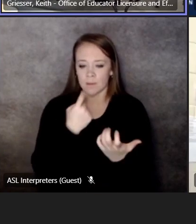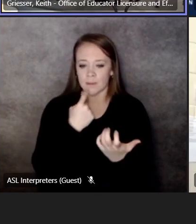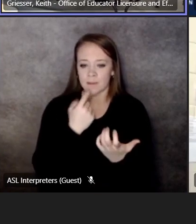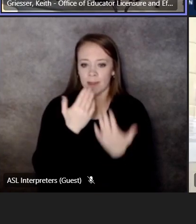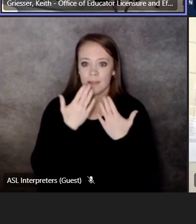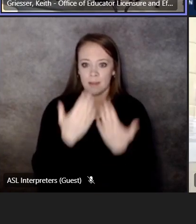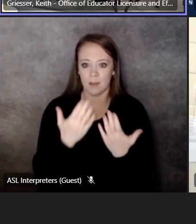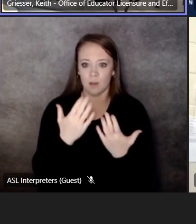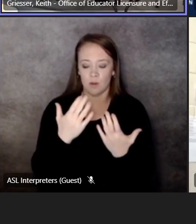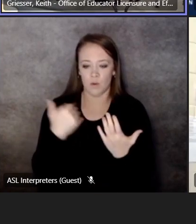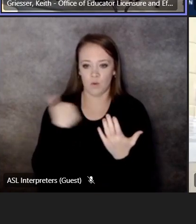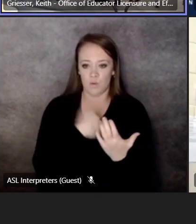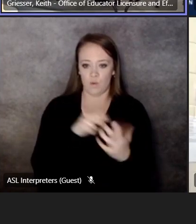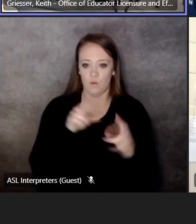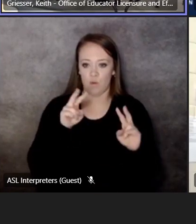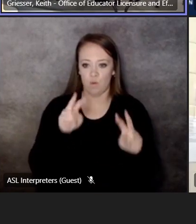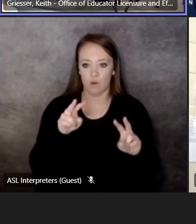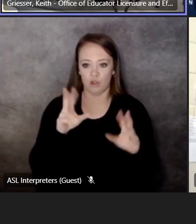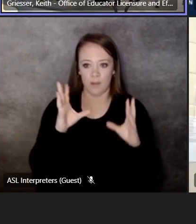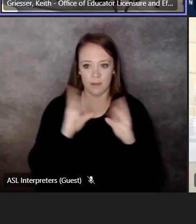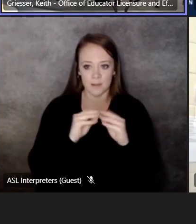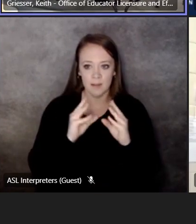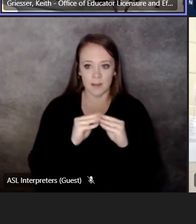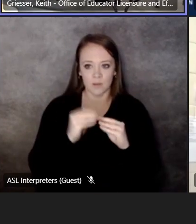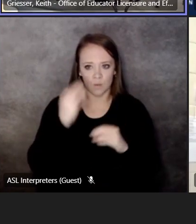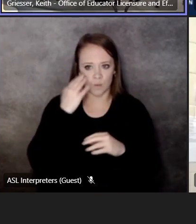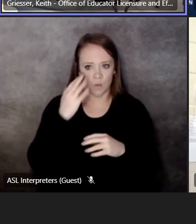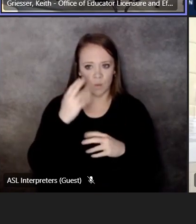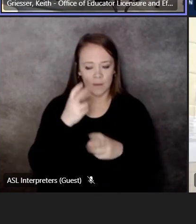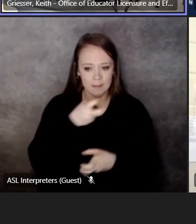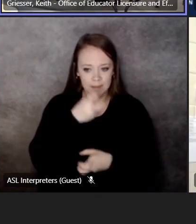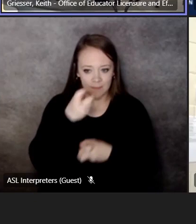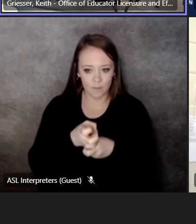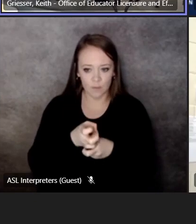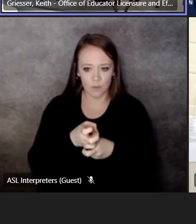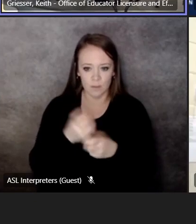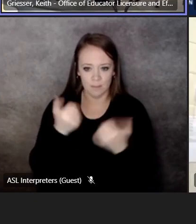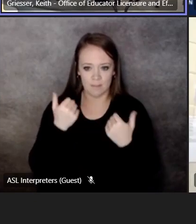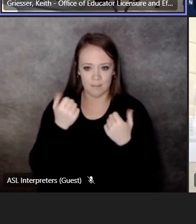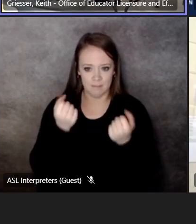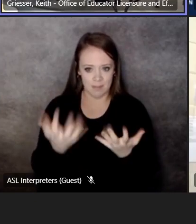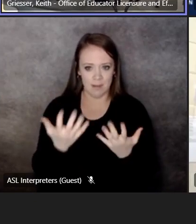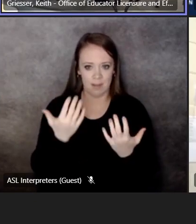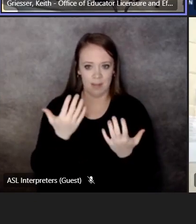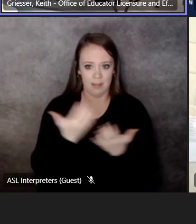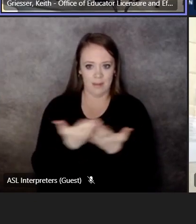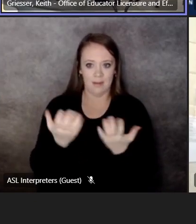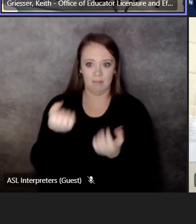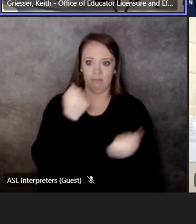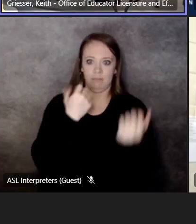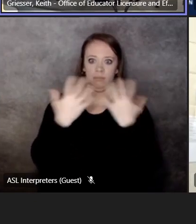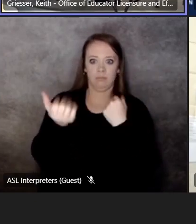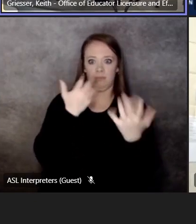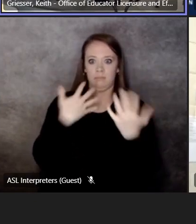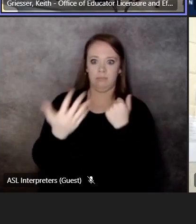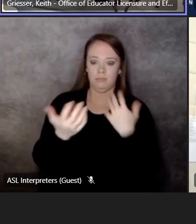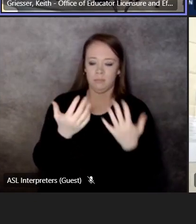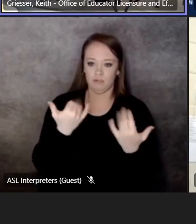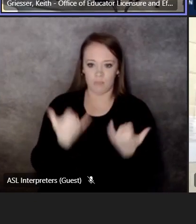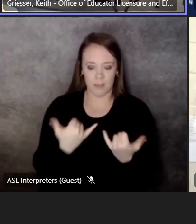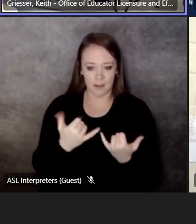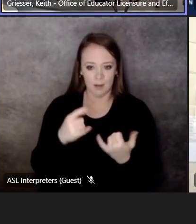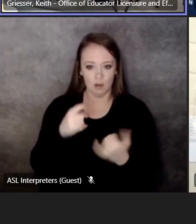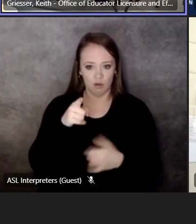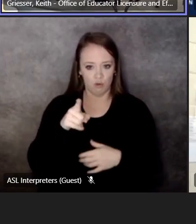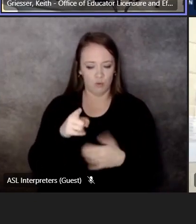difficult, and know that there's been a lot of really difficult things thrown at us right now, and you stood up to that challenge and spoke for us, and